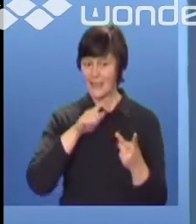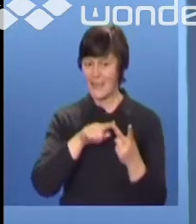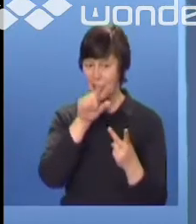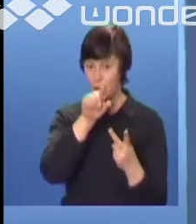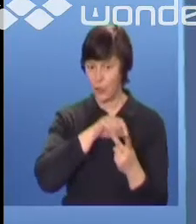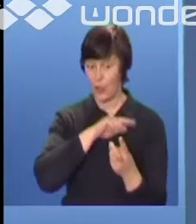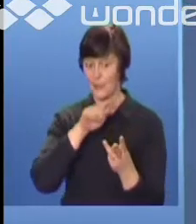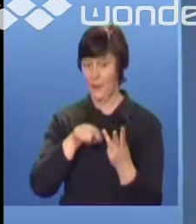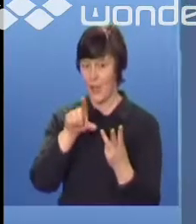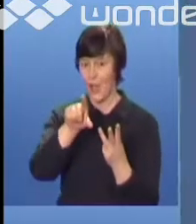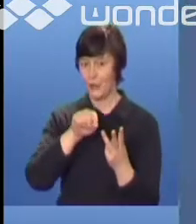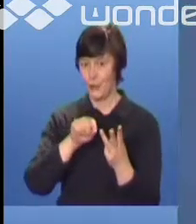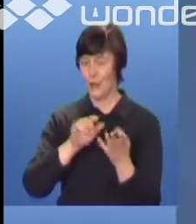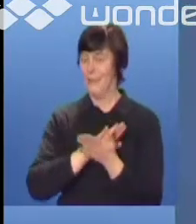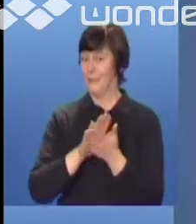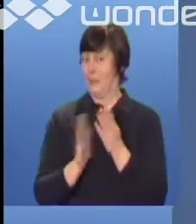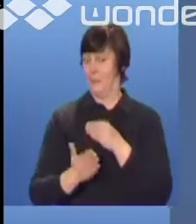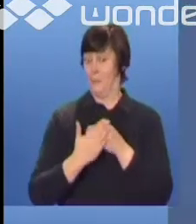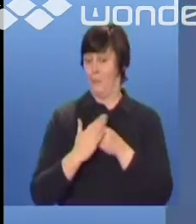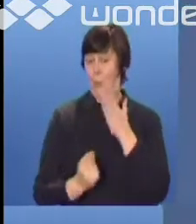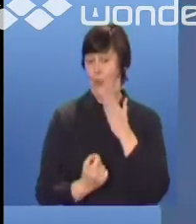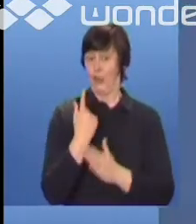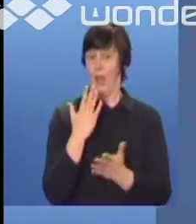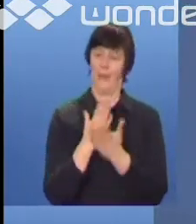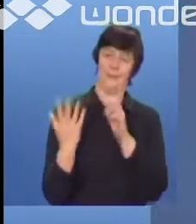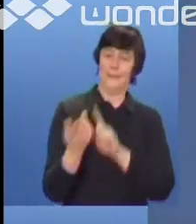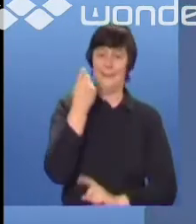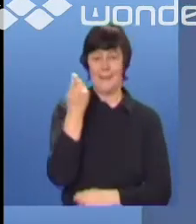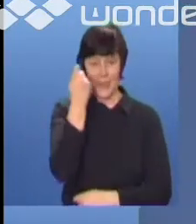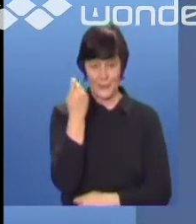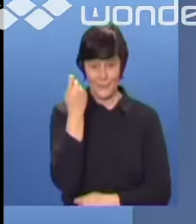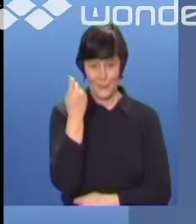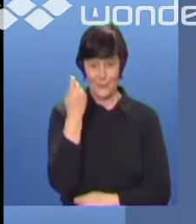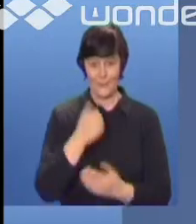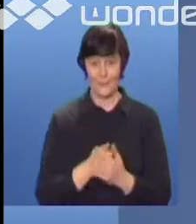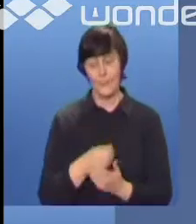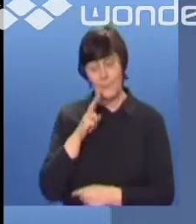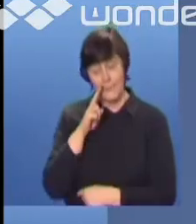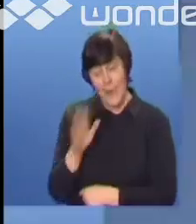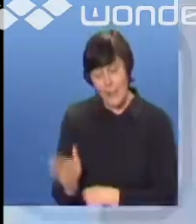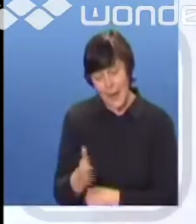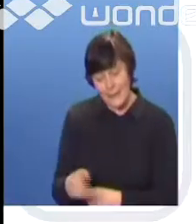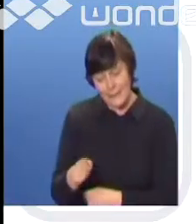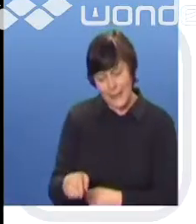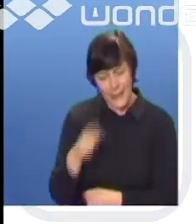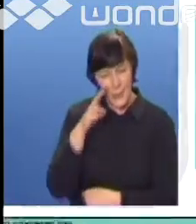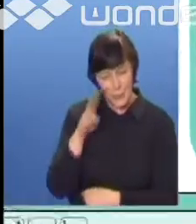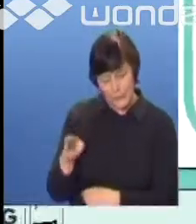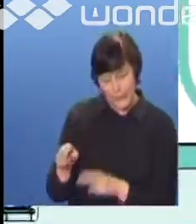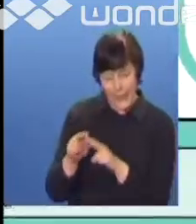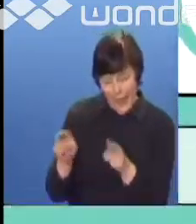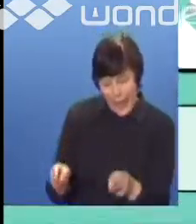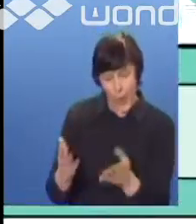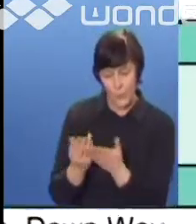like. And of course, the more bids you submit, the more chance you have of being successful. Now, every property advertised